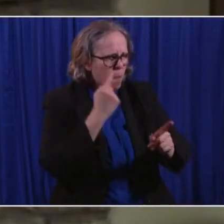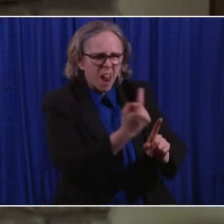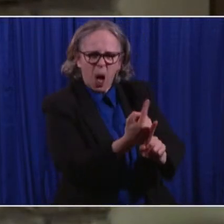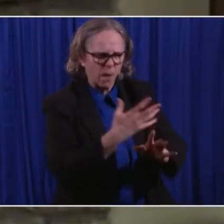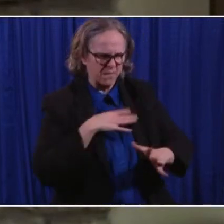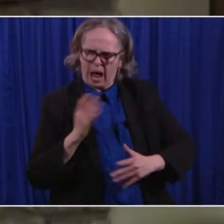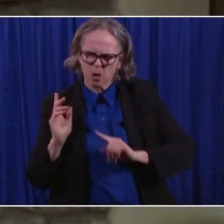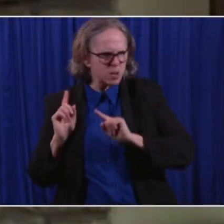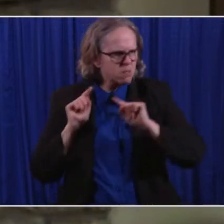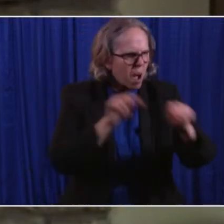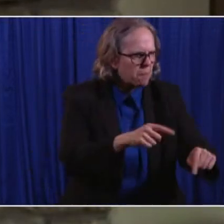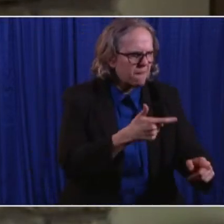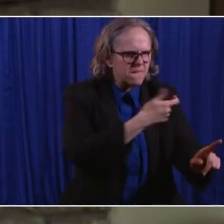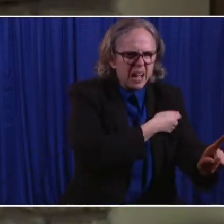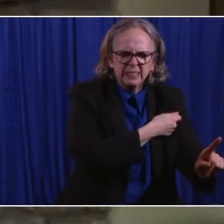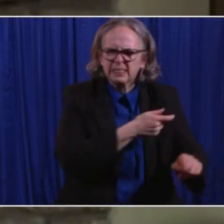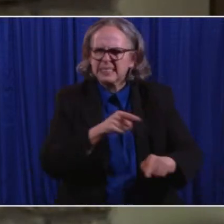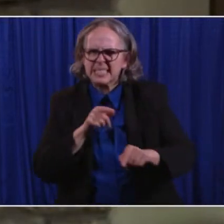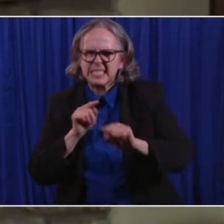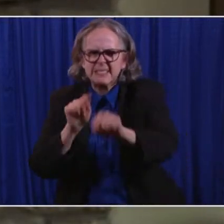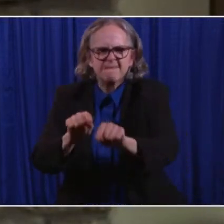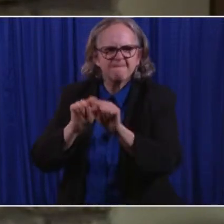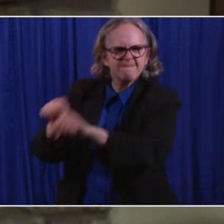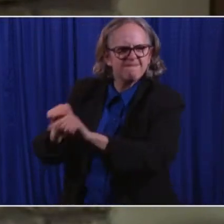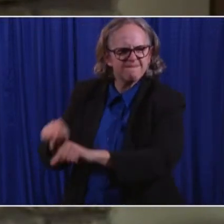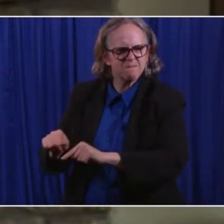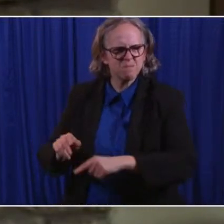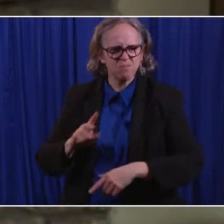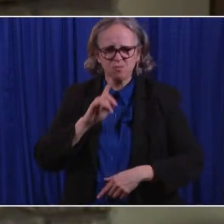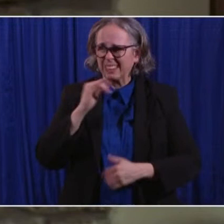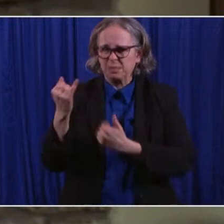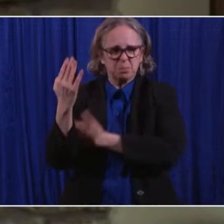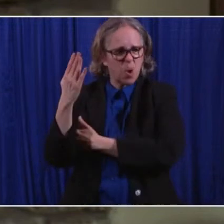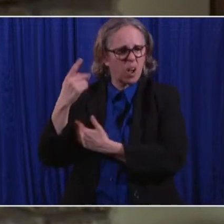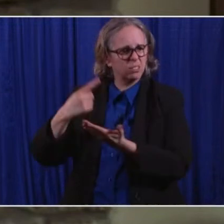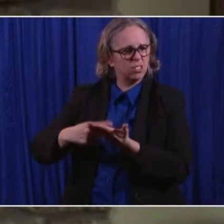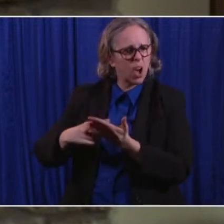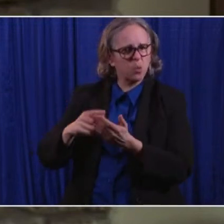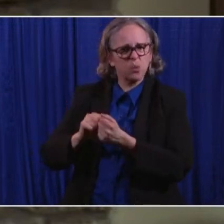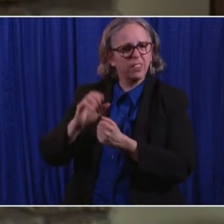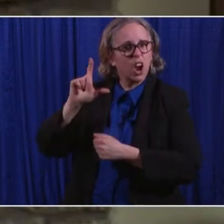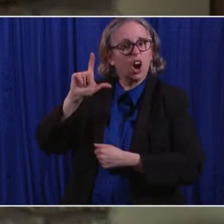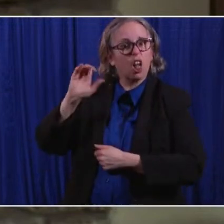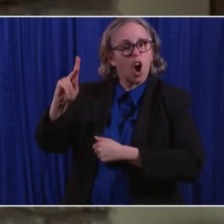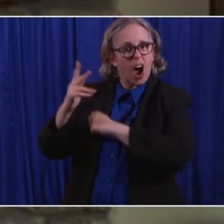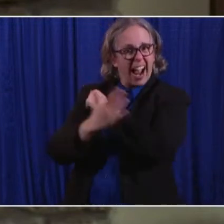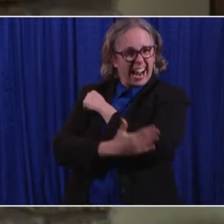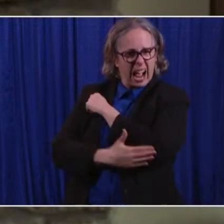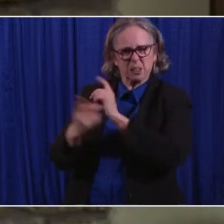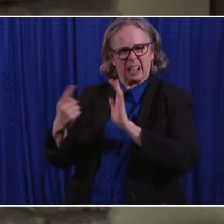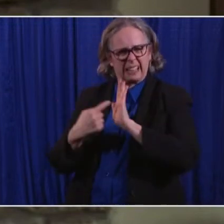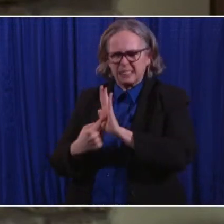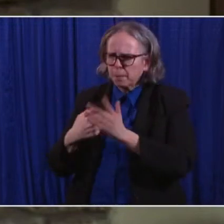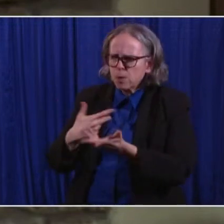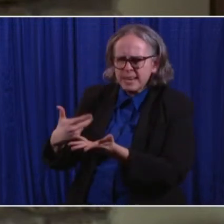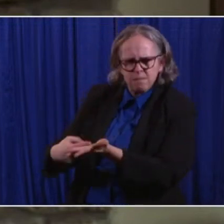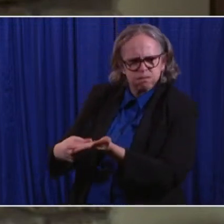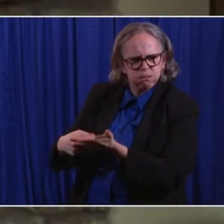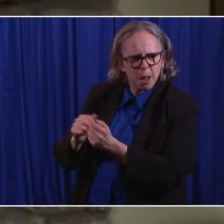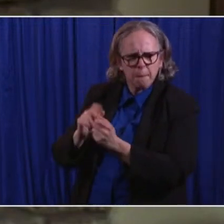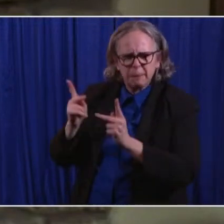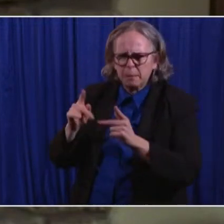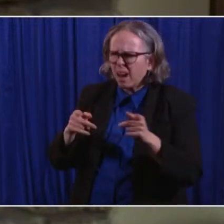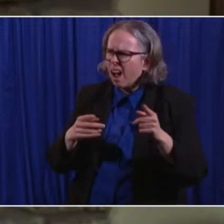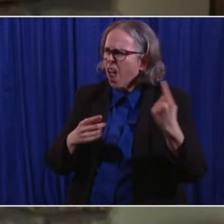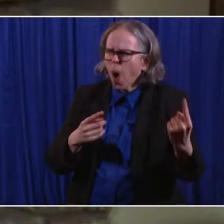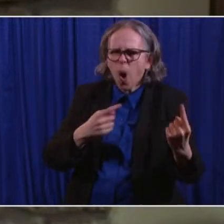and we were talking about how do we reach the one person who's at home? And they're doing it. It's not easy, it's